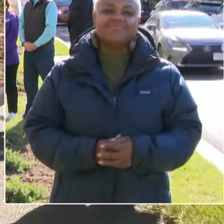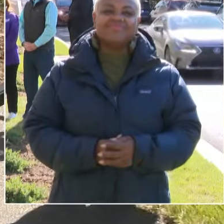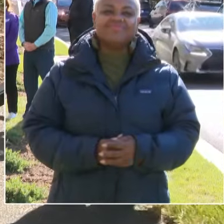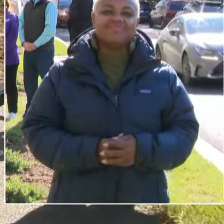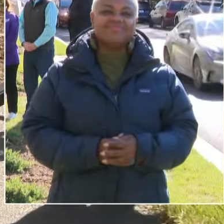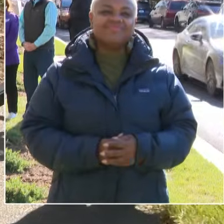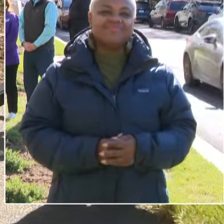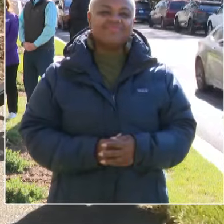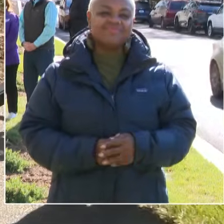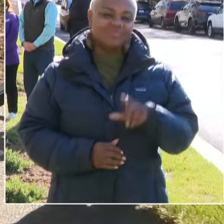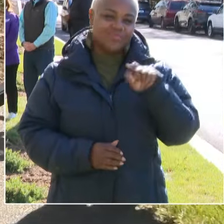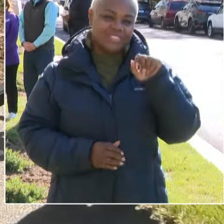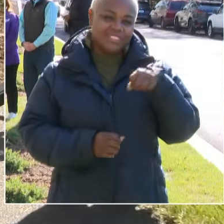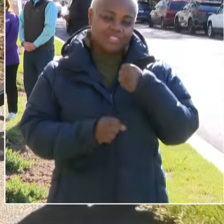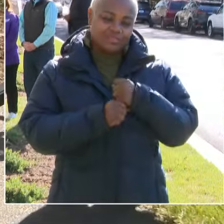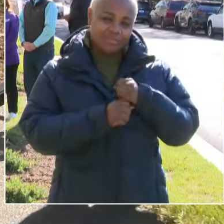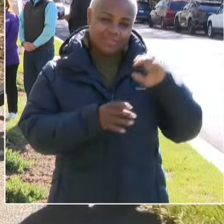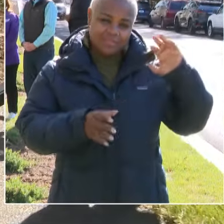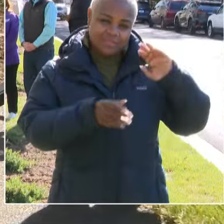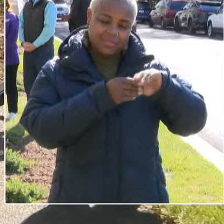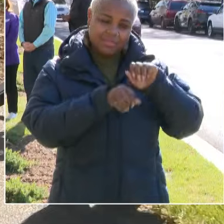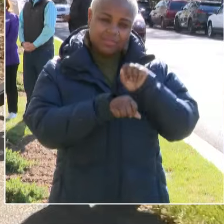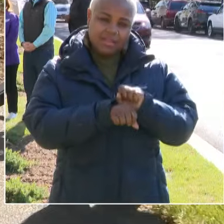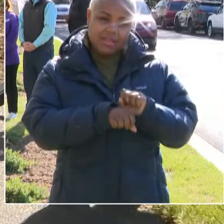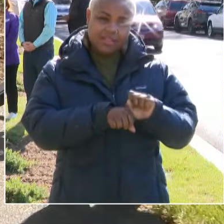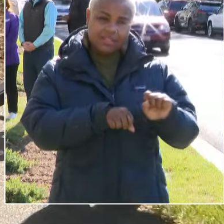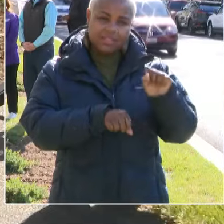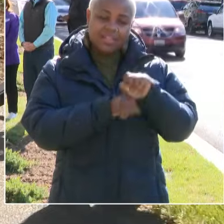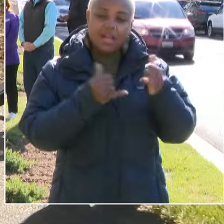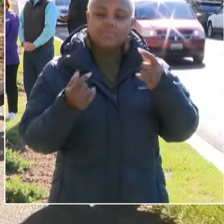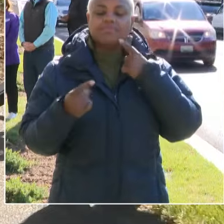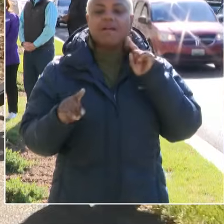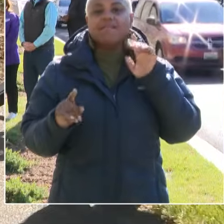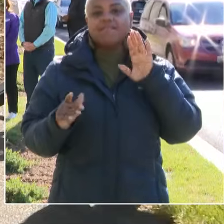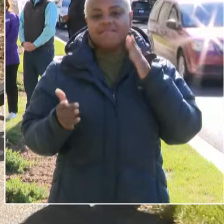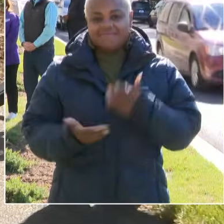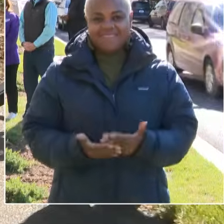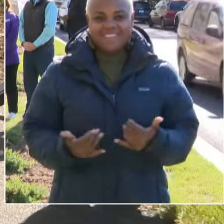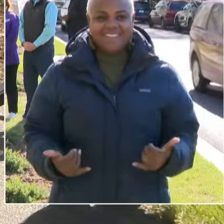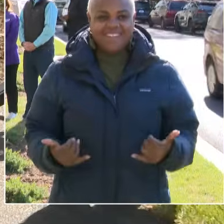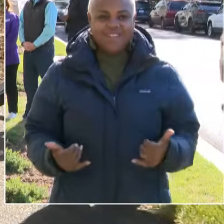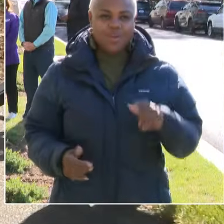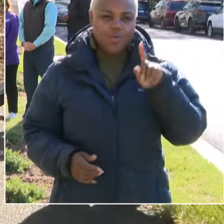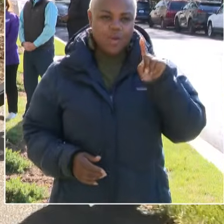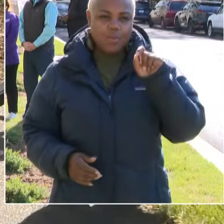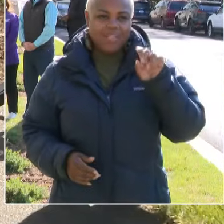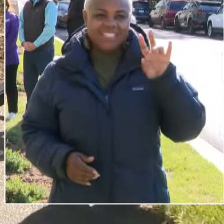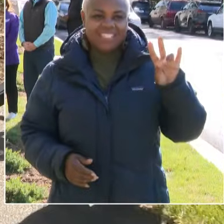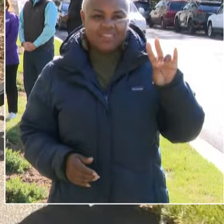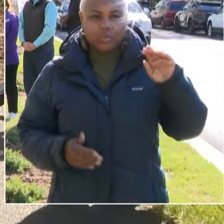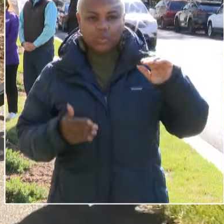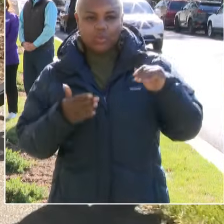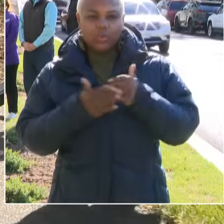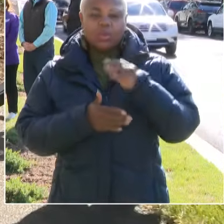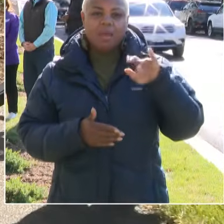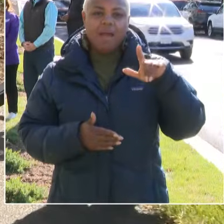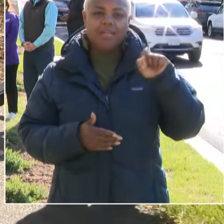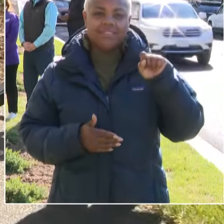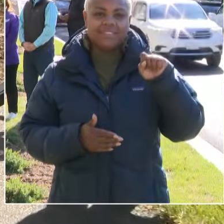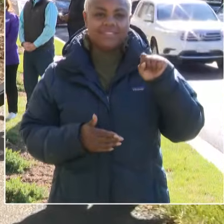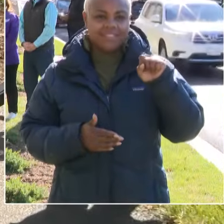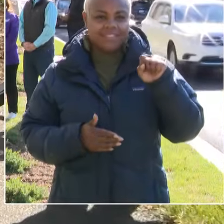in the making, and today we are celebrating real progress with 1.7 new miles of trail that brings us closer to completing